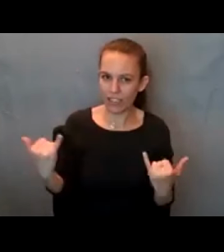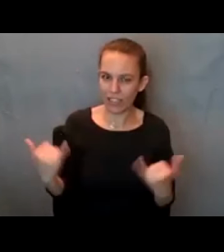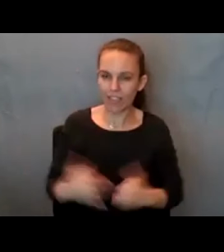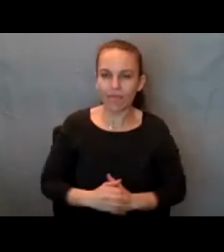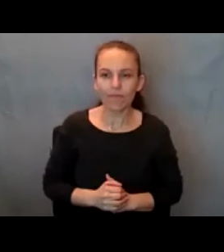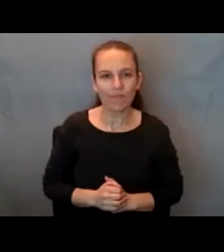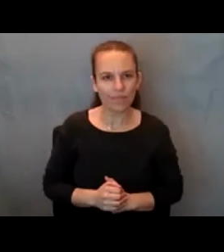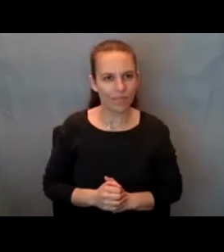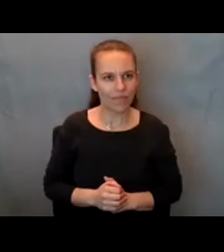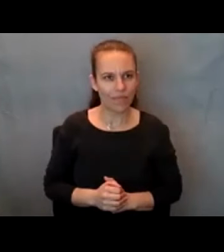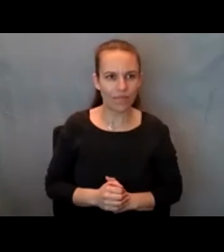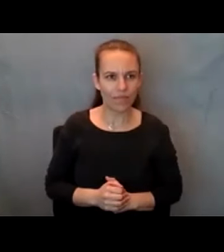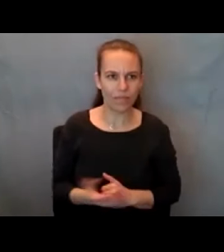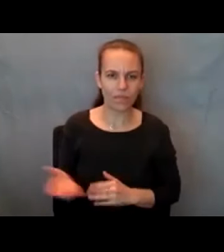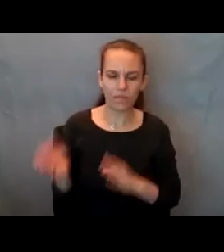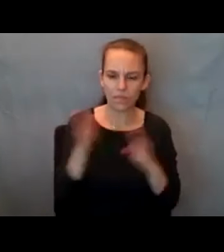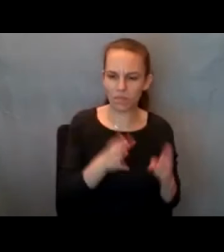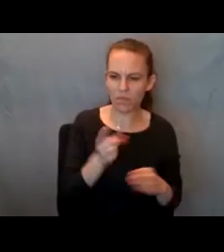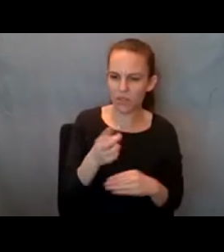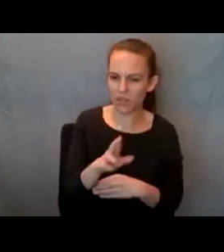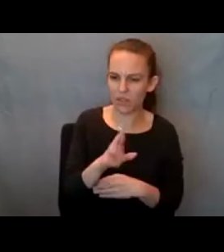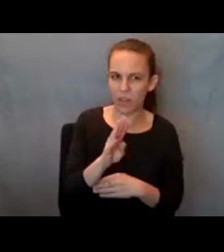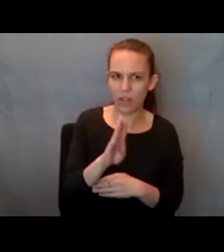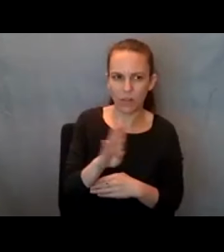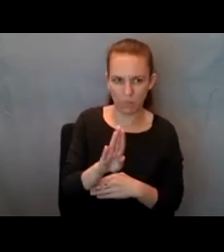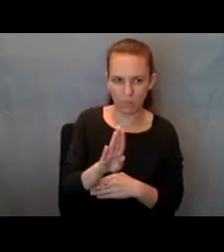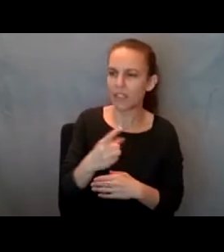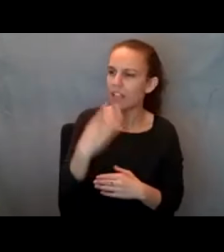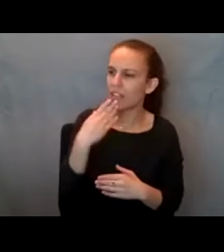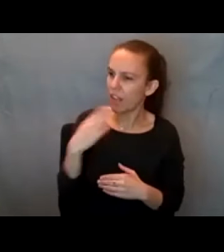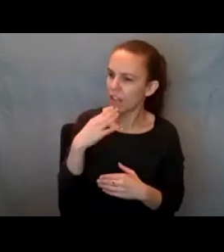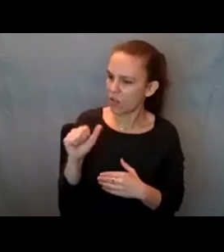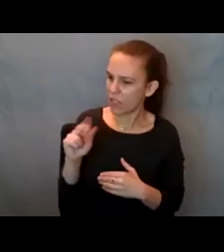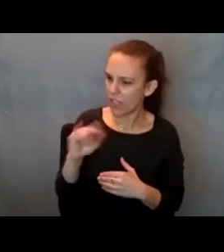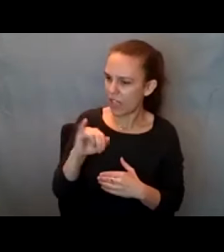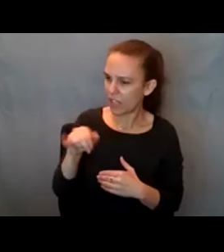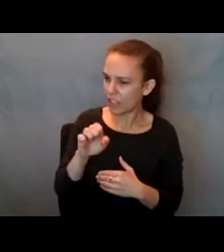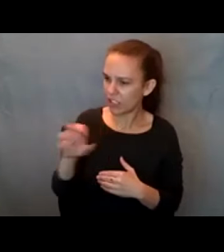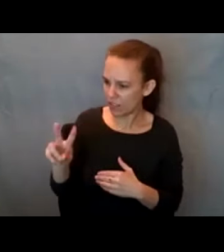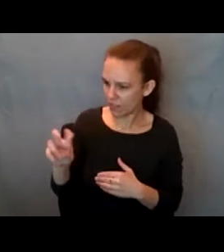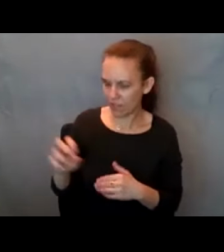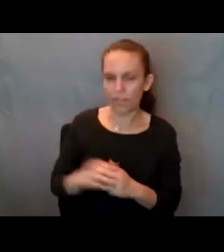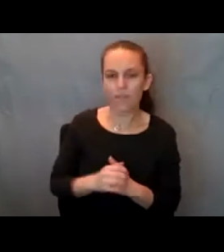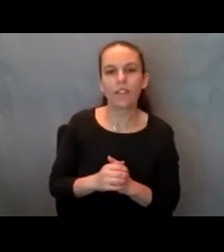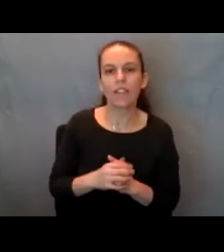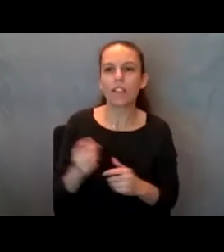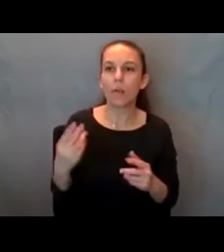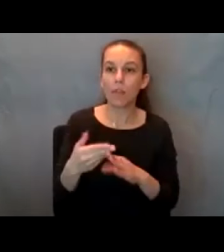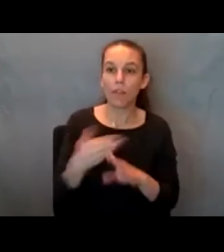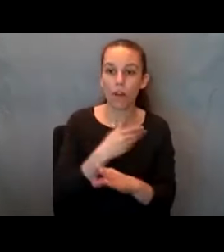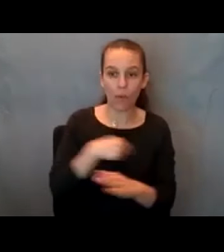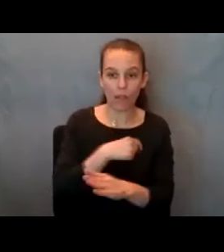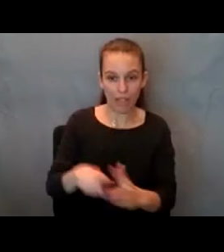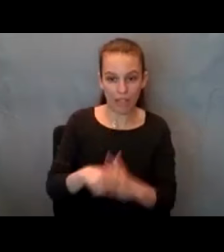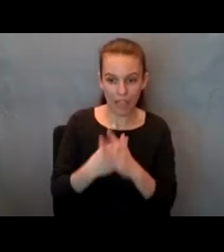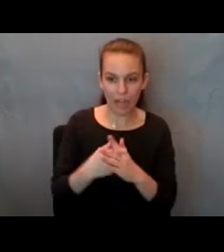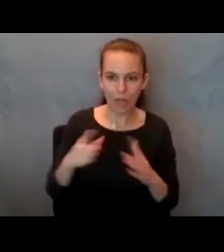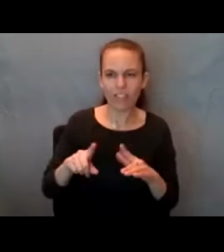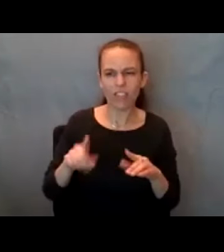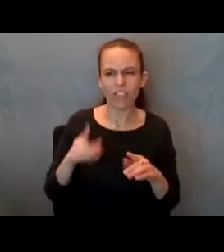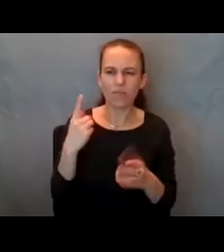Great, thank you, Sanjeev. And before we begin, we do want to address some housekeeping items. So today's session, as usual, will